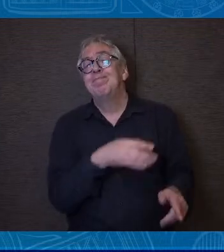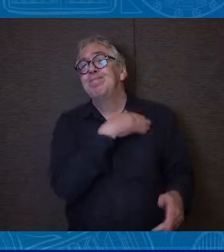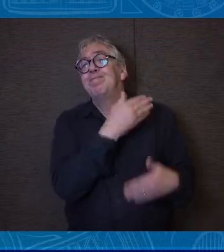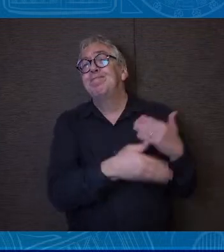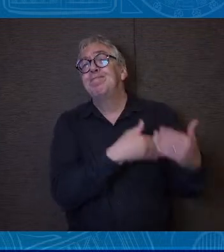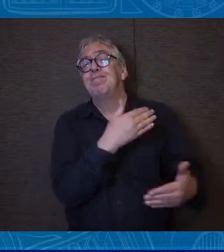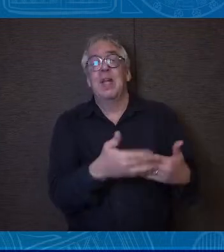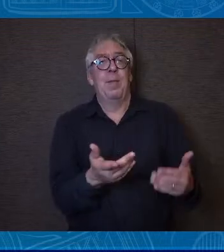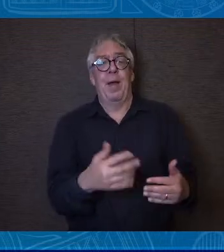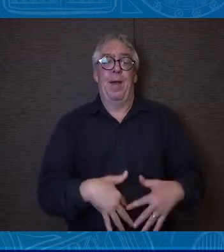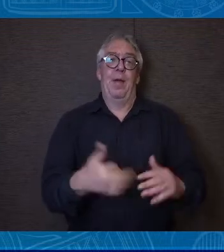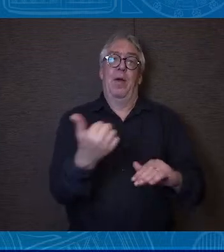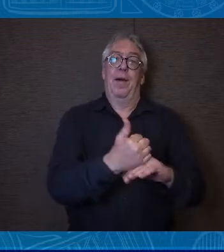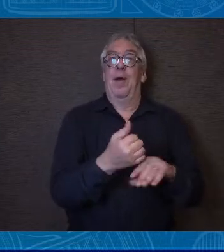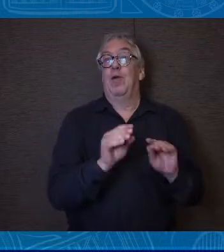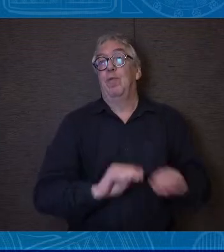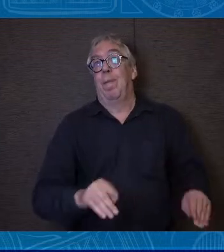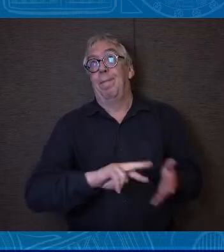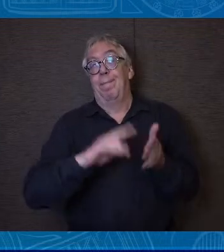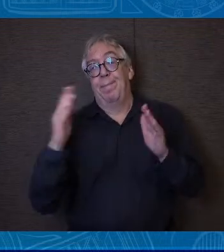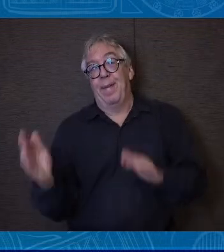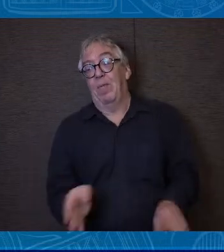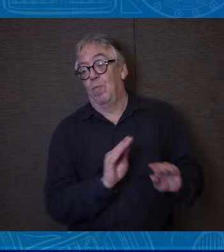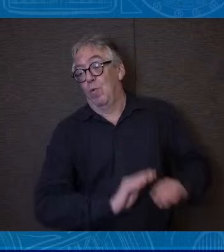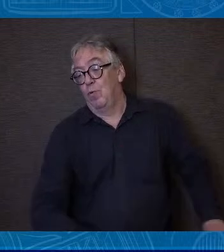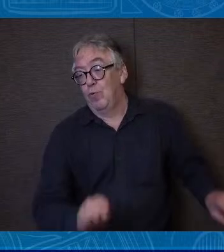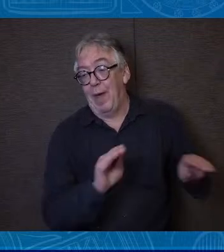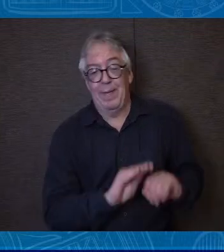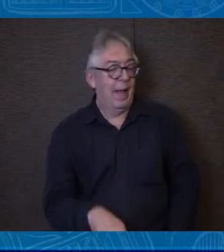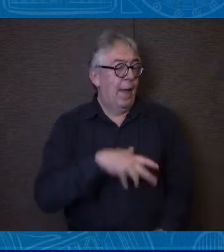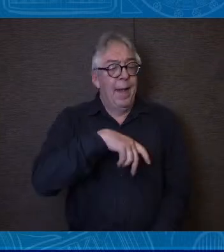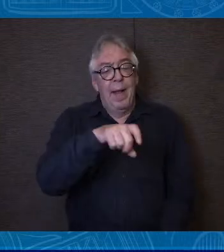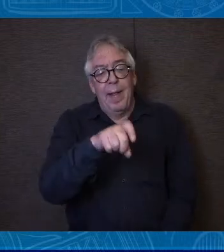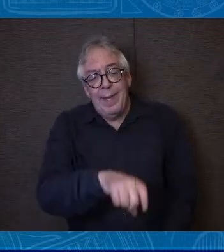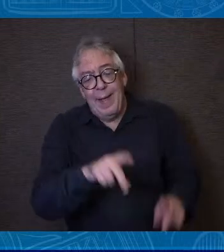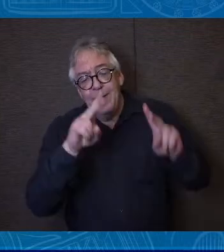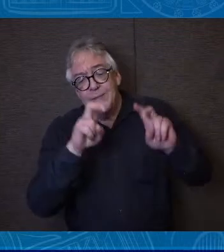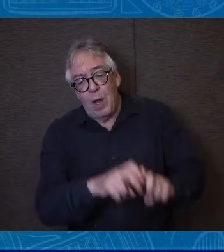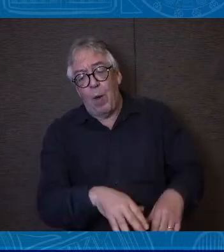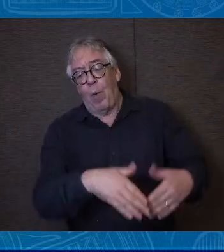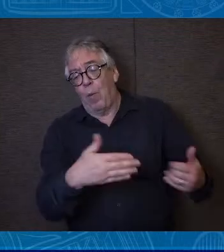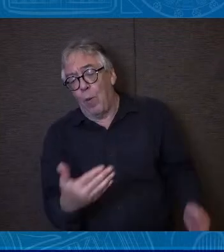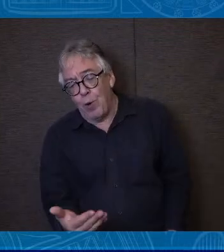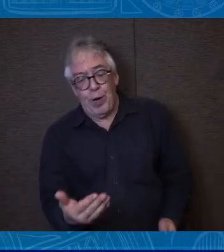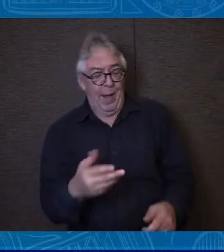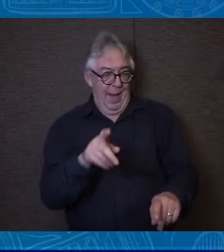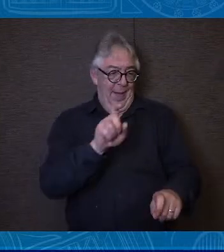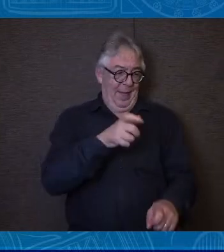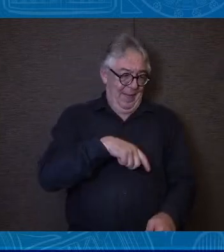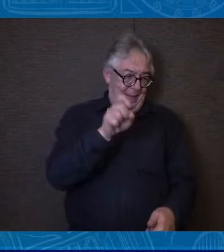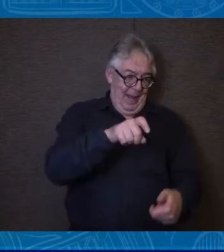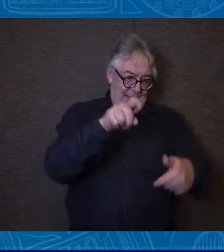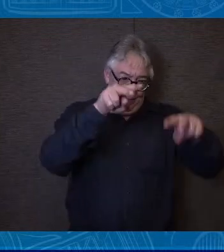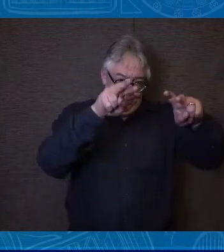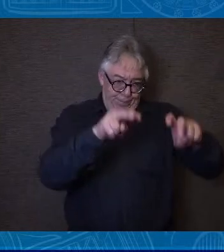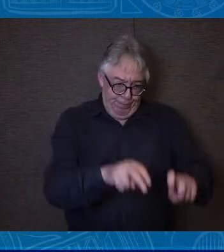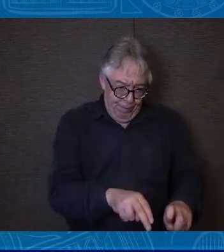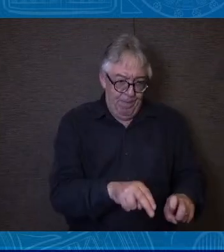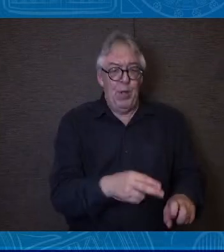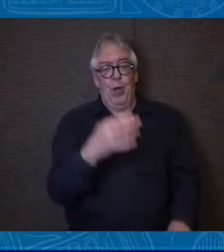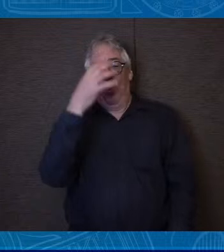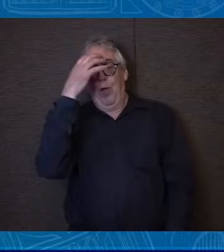comprehensive training plans based on training needs assessments conducted amongst the national